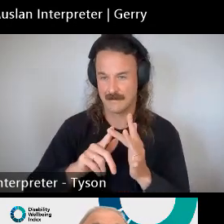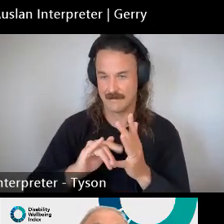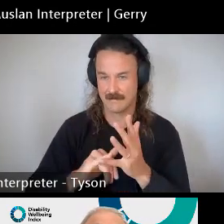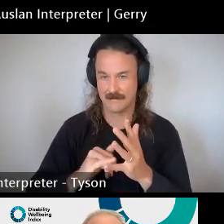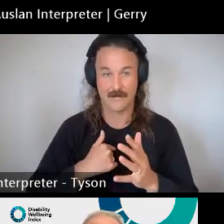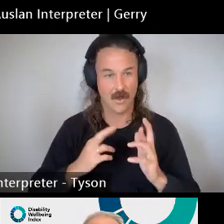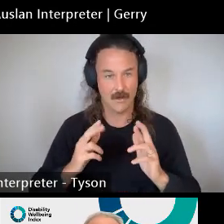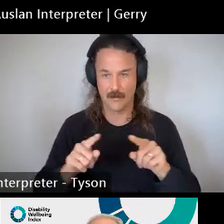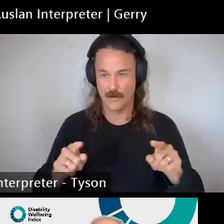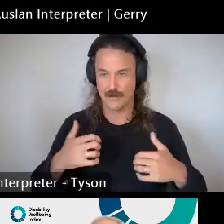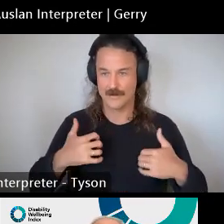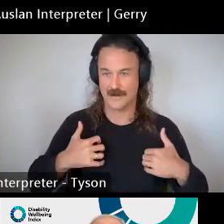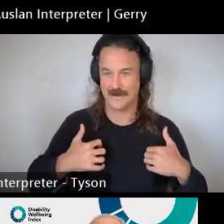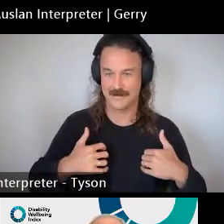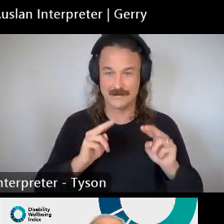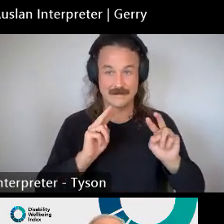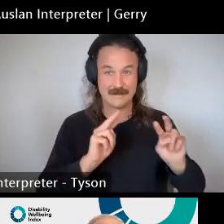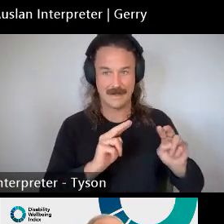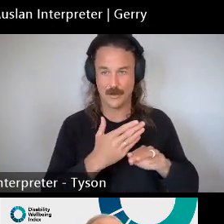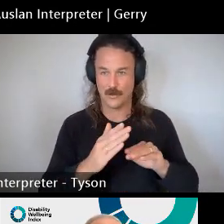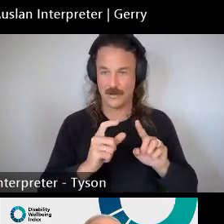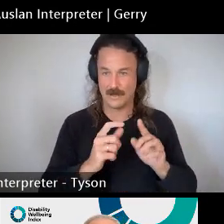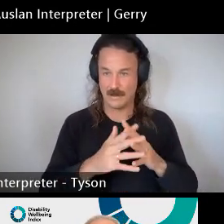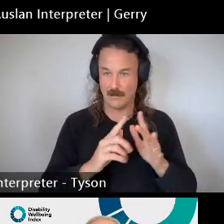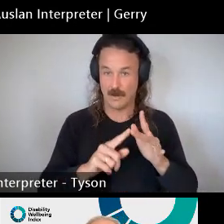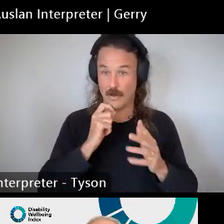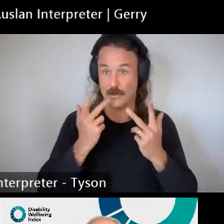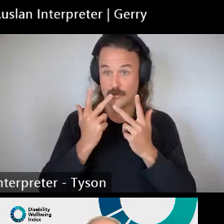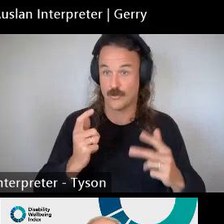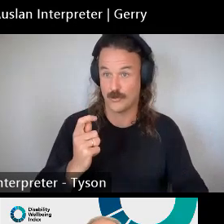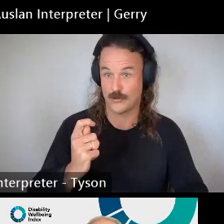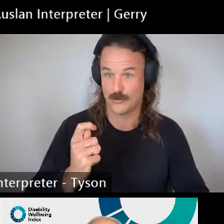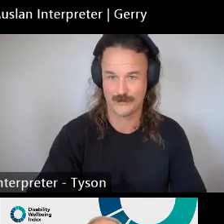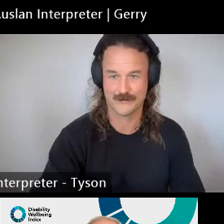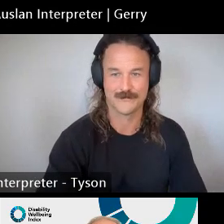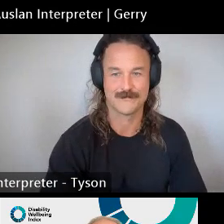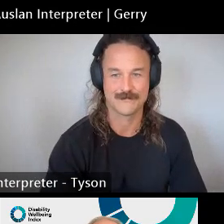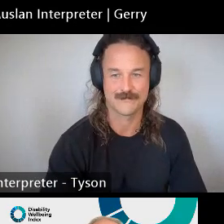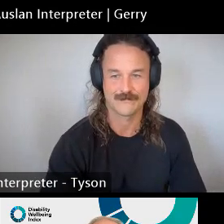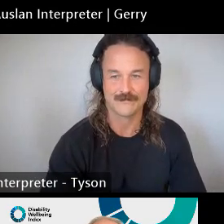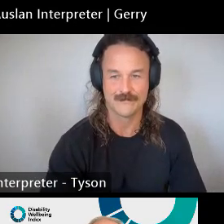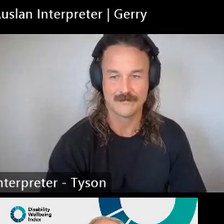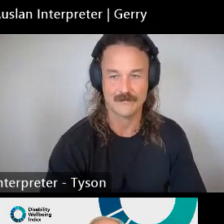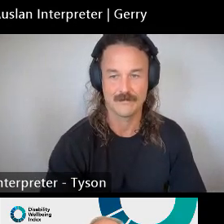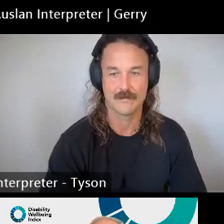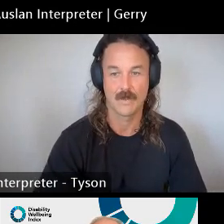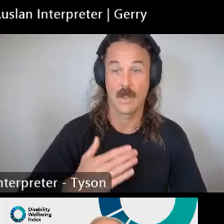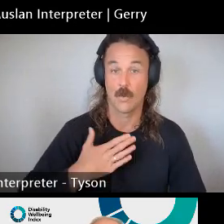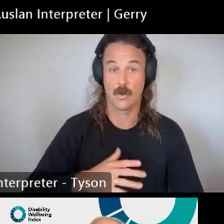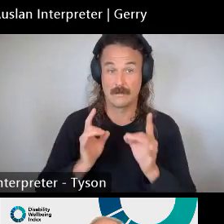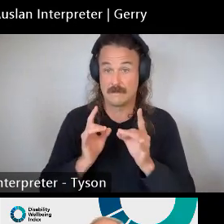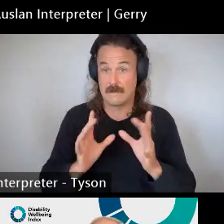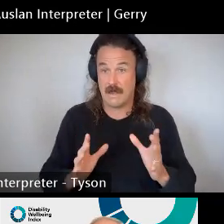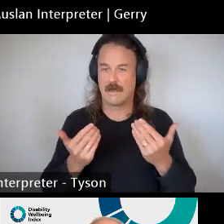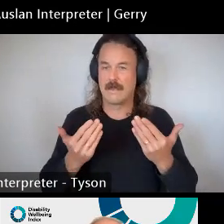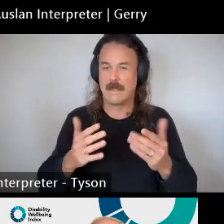new DWI, and we will present it in just a few minutes. But I just wanted to start by putting it into some